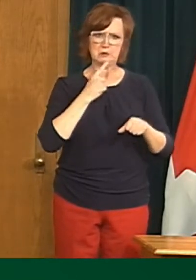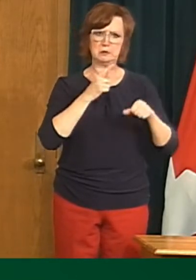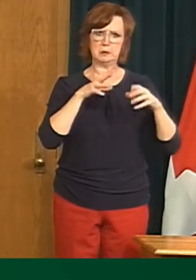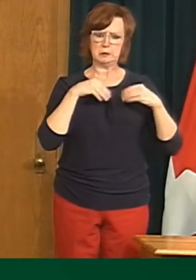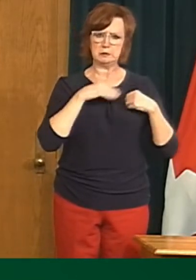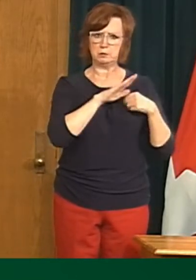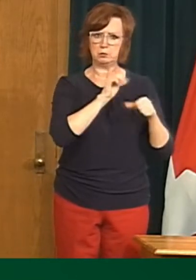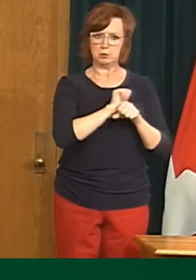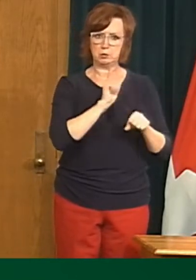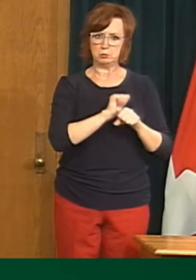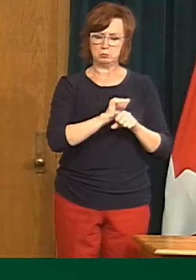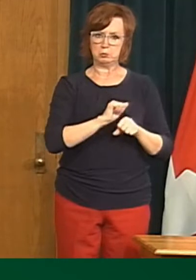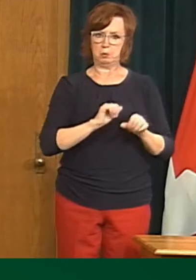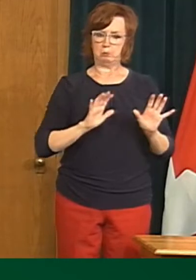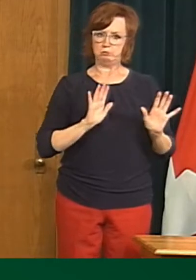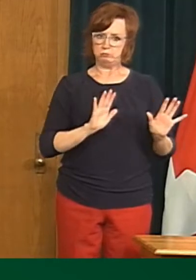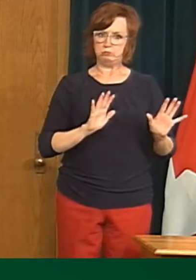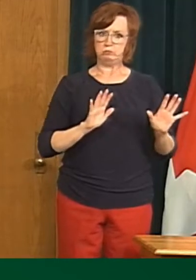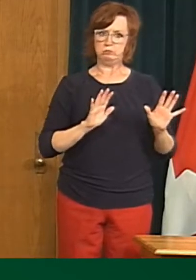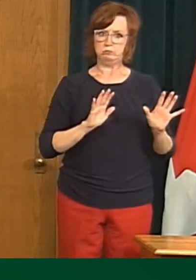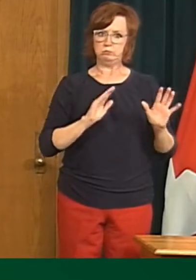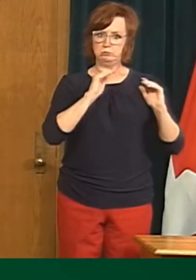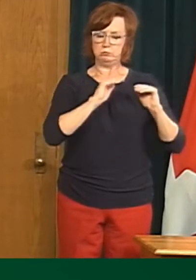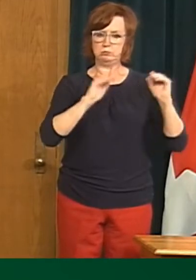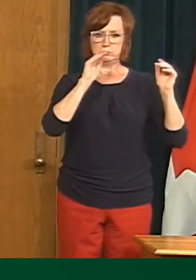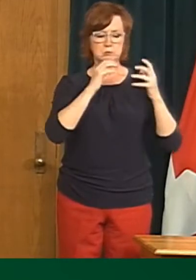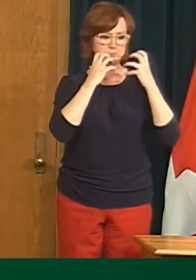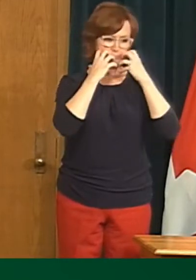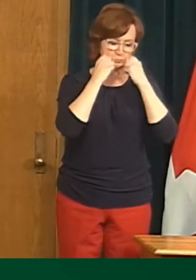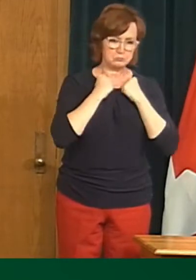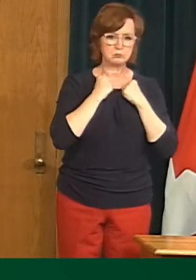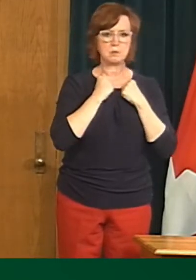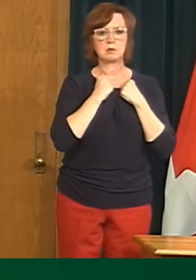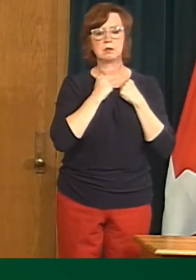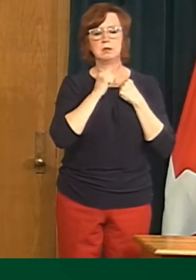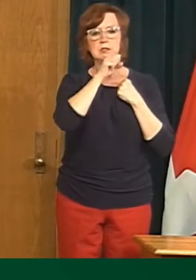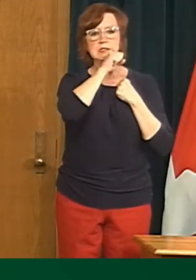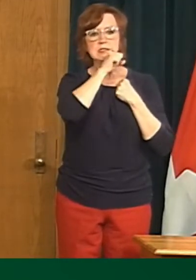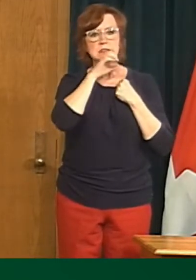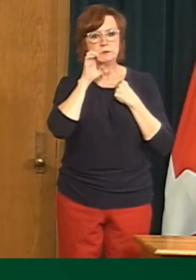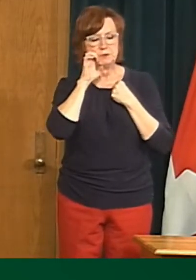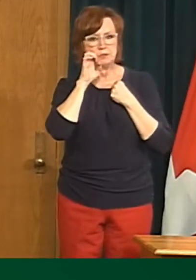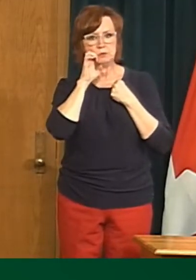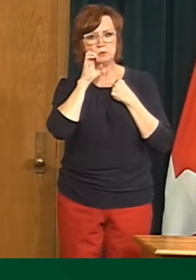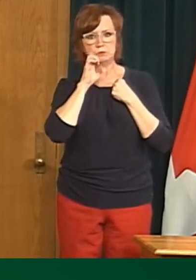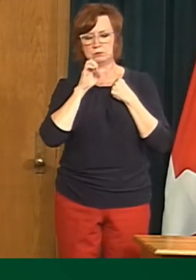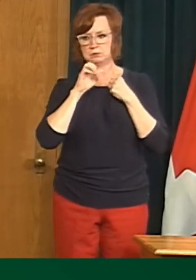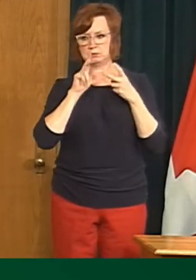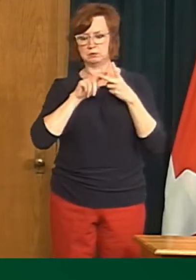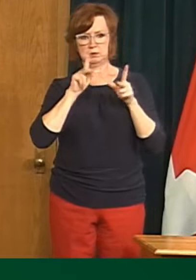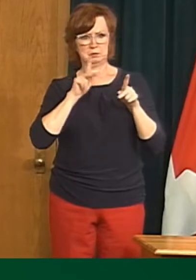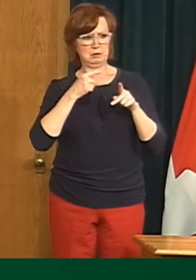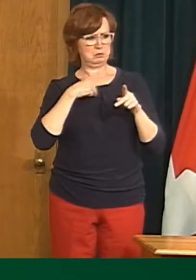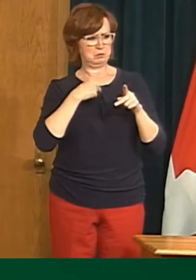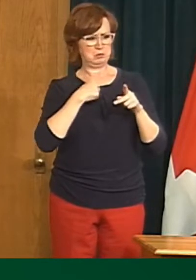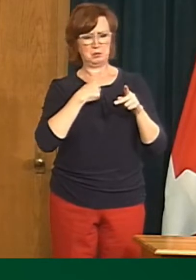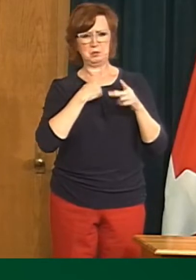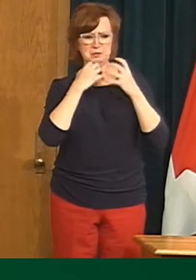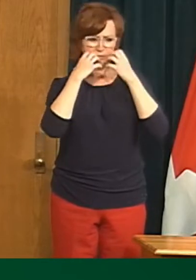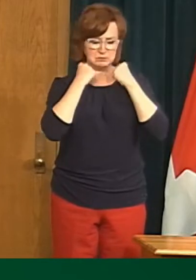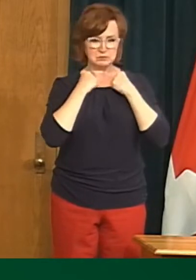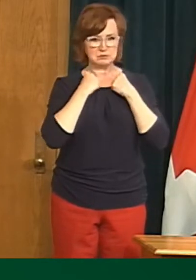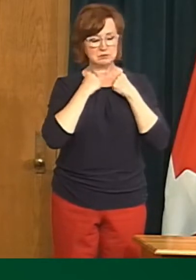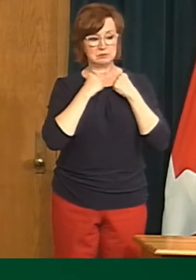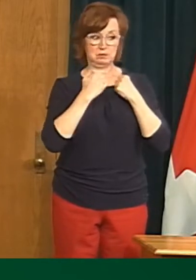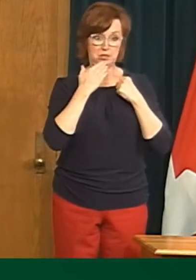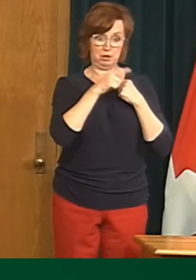put their careers into the elders in our community and caring for our families, loved ones. It's appreciated so very much. We